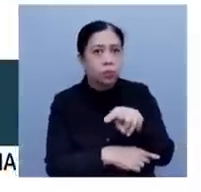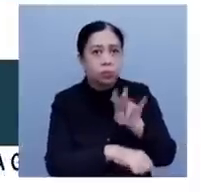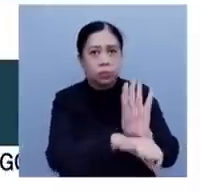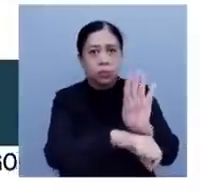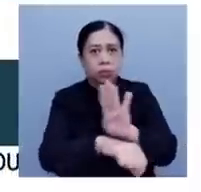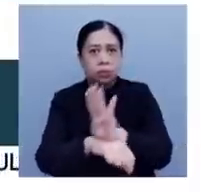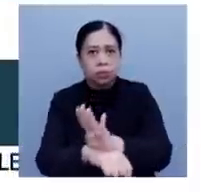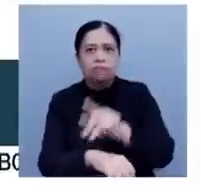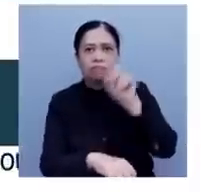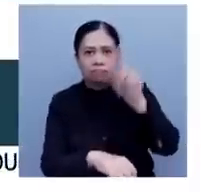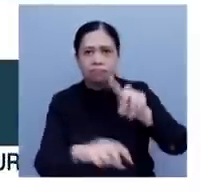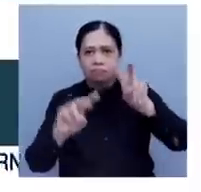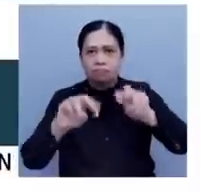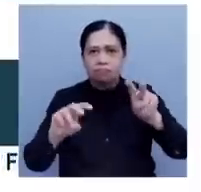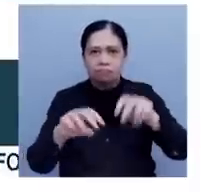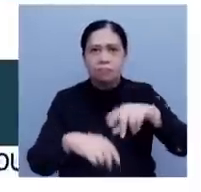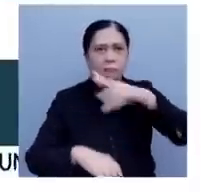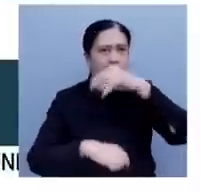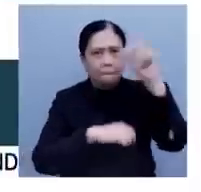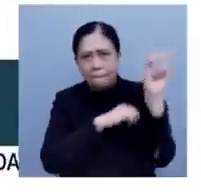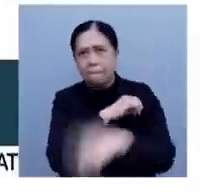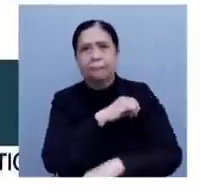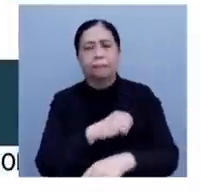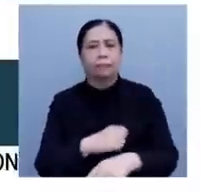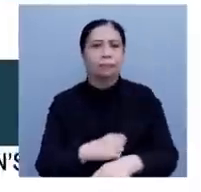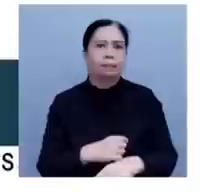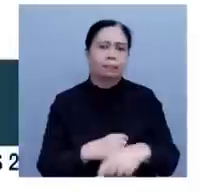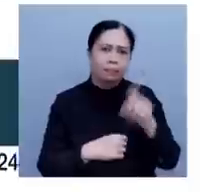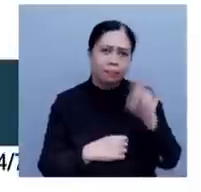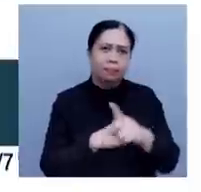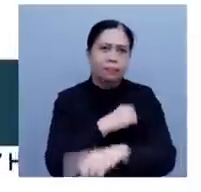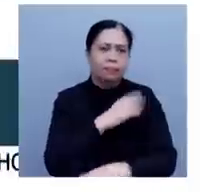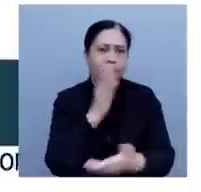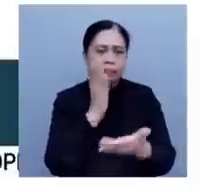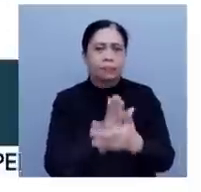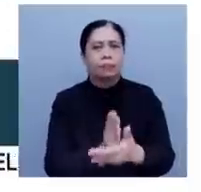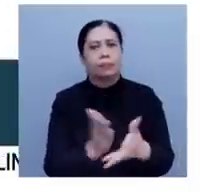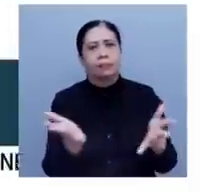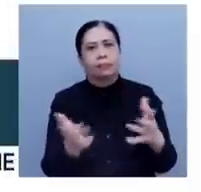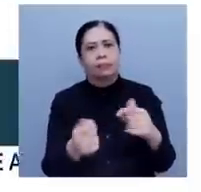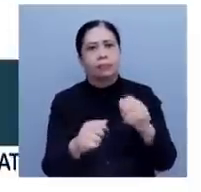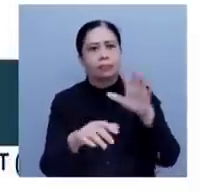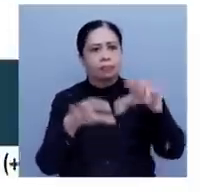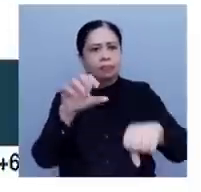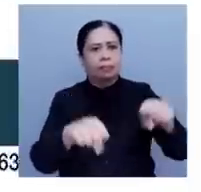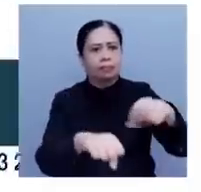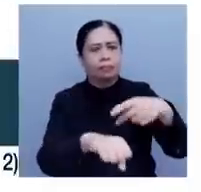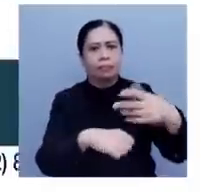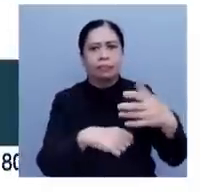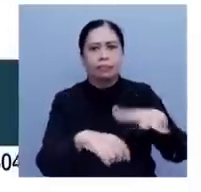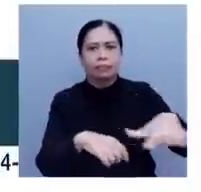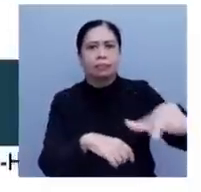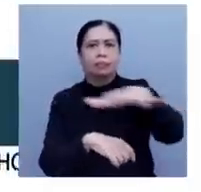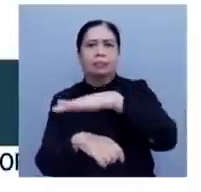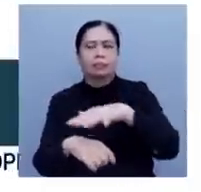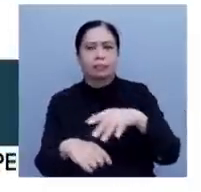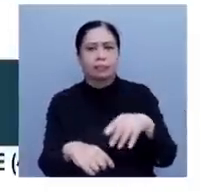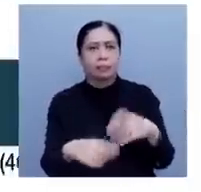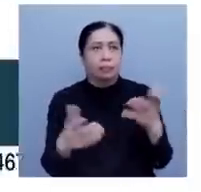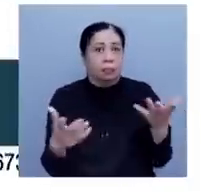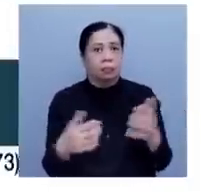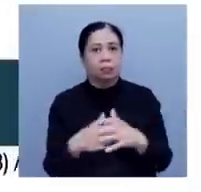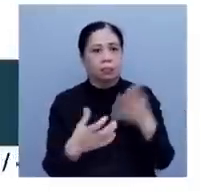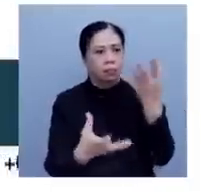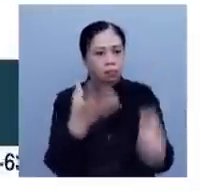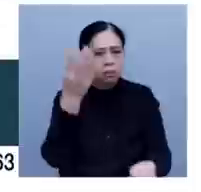be investigated and punished once and for all, stopping reclamation projects all over the country. Otherwise,